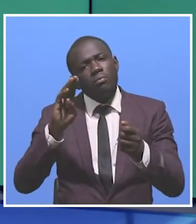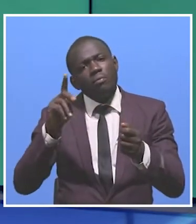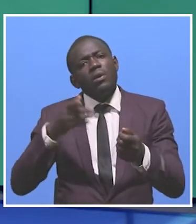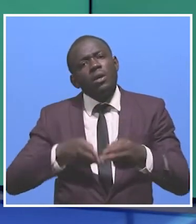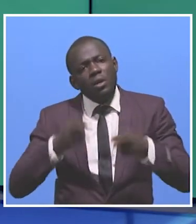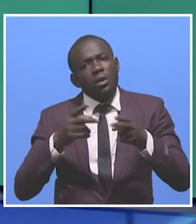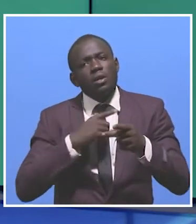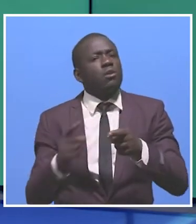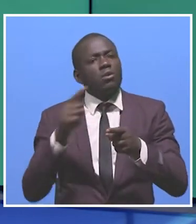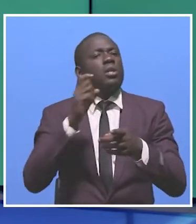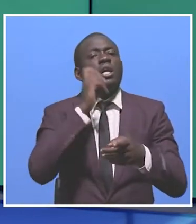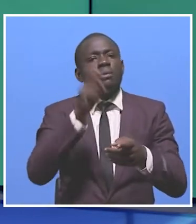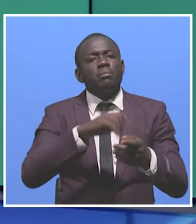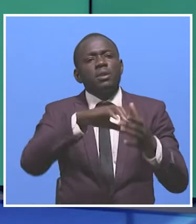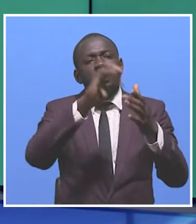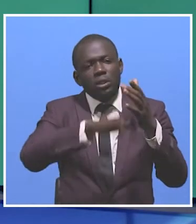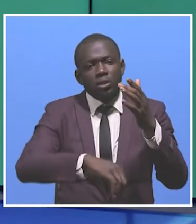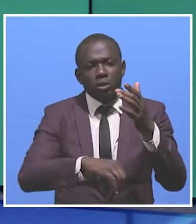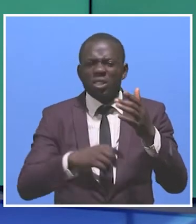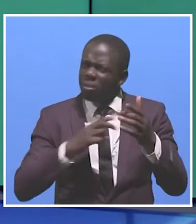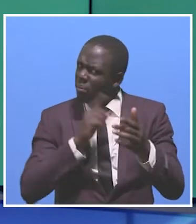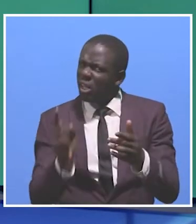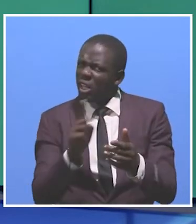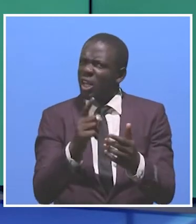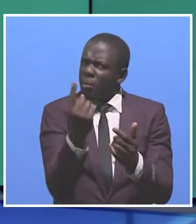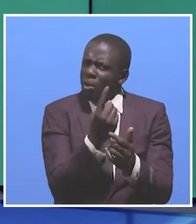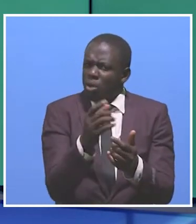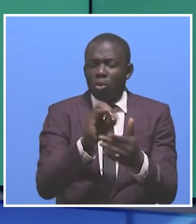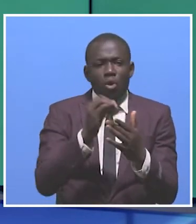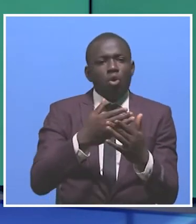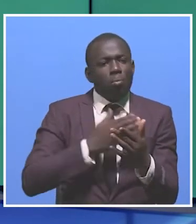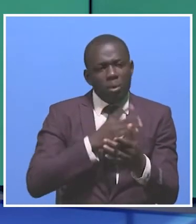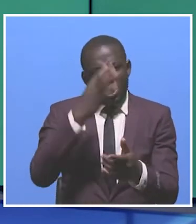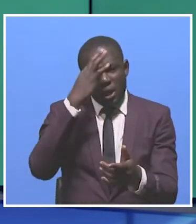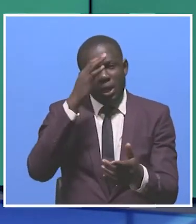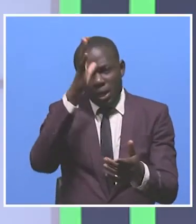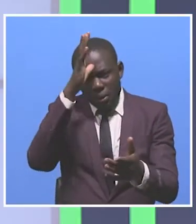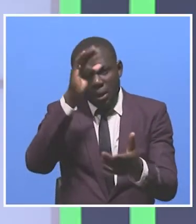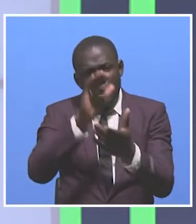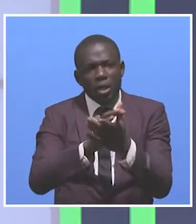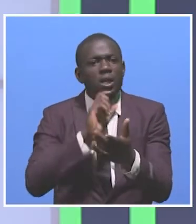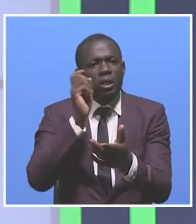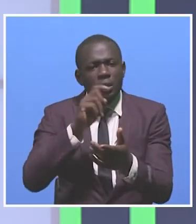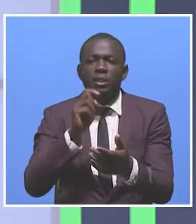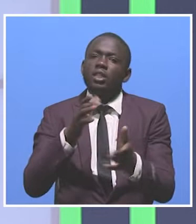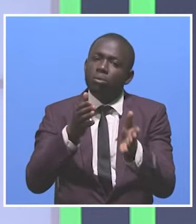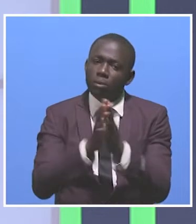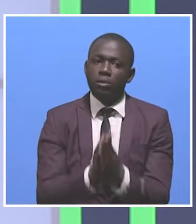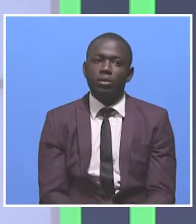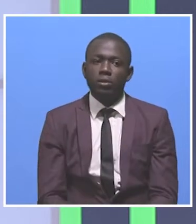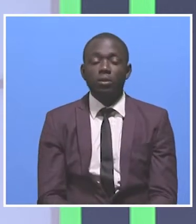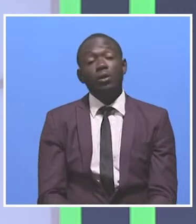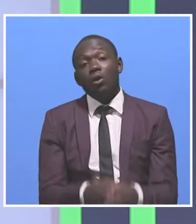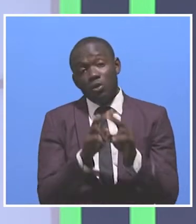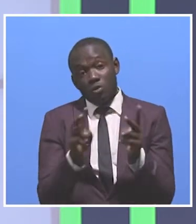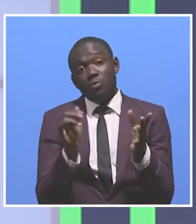Do I come alone, or the other side also needs to be considered? So, and that's where, as